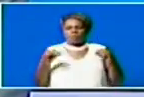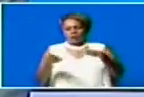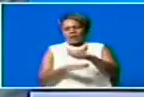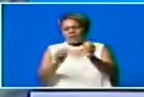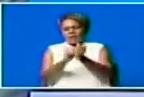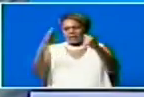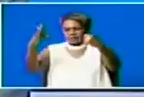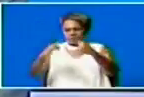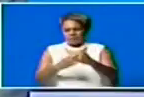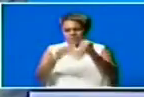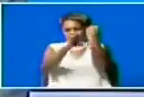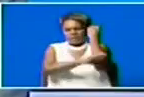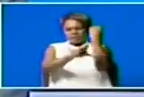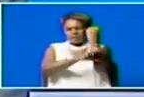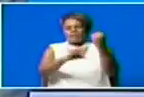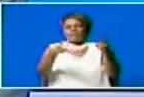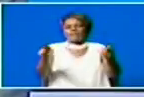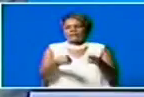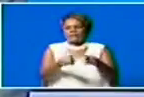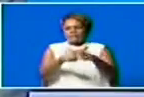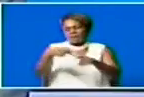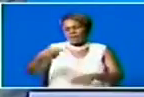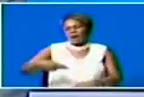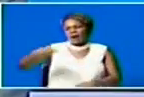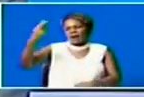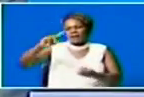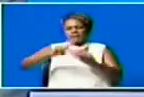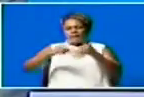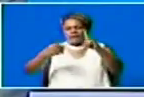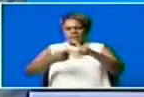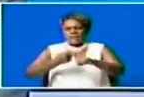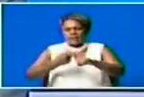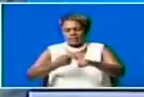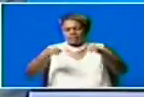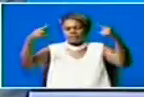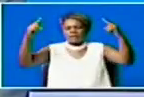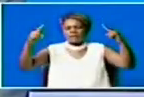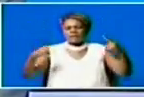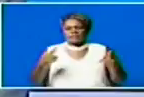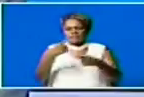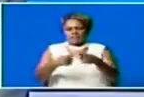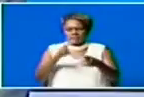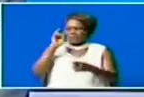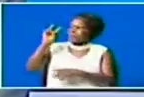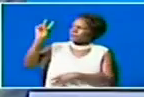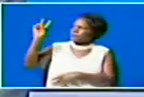Under-18 Championships in the country, however, ranked high in Kenya's track and field success of the year. Take